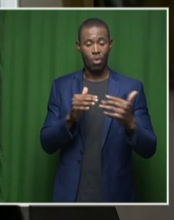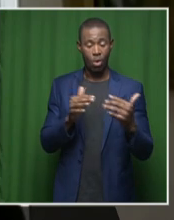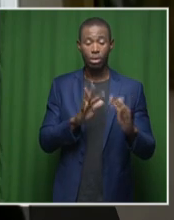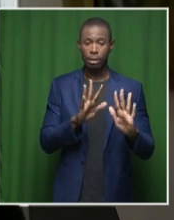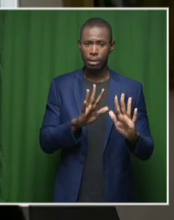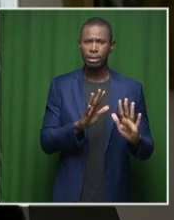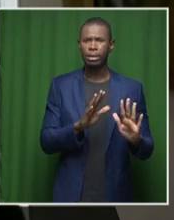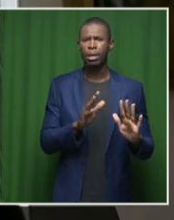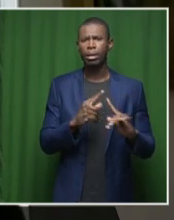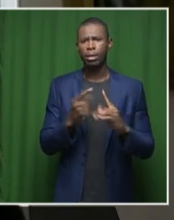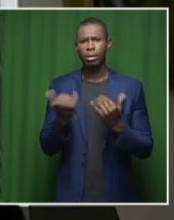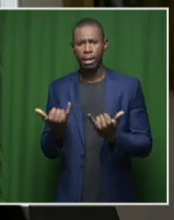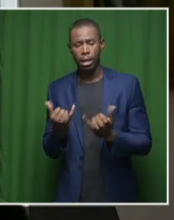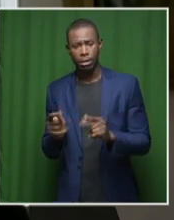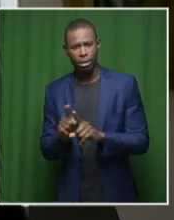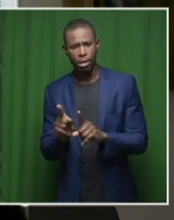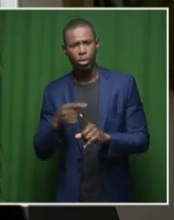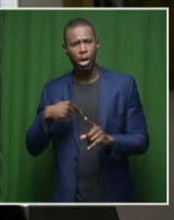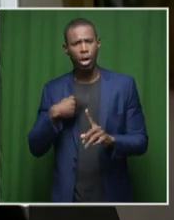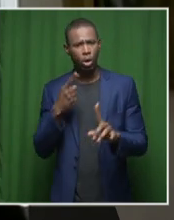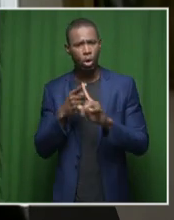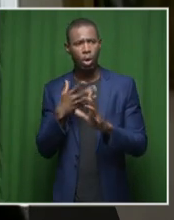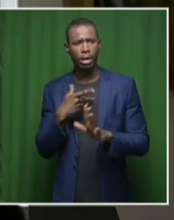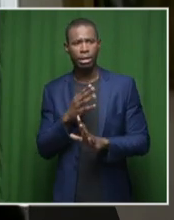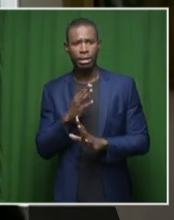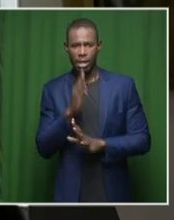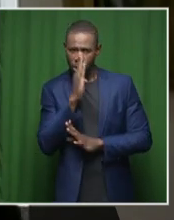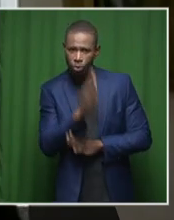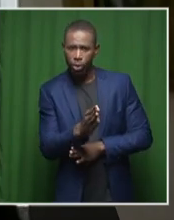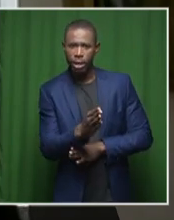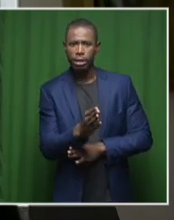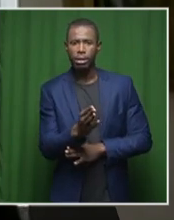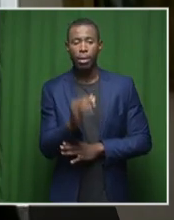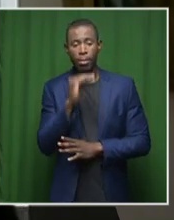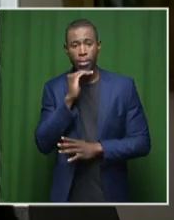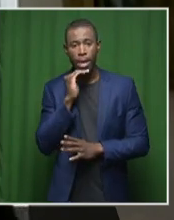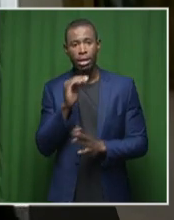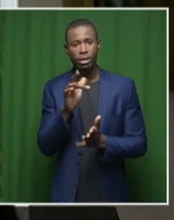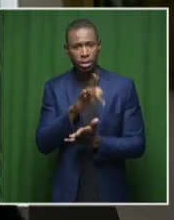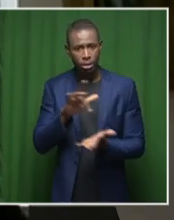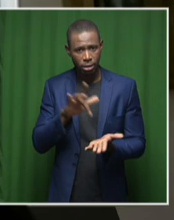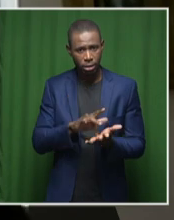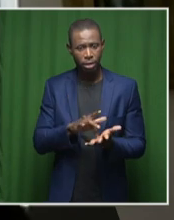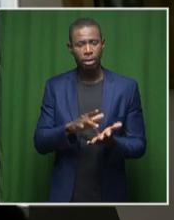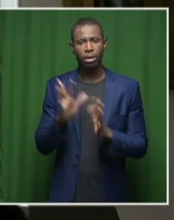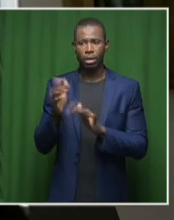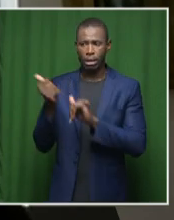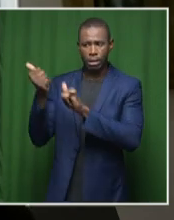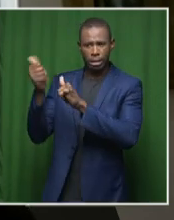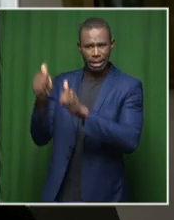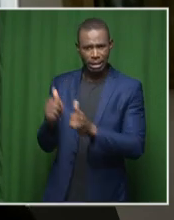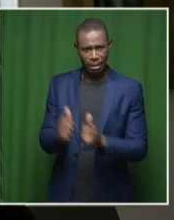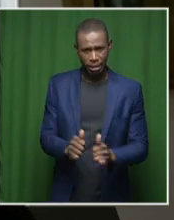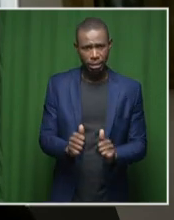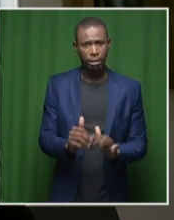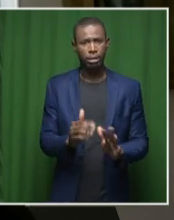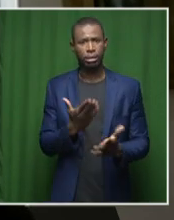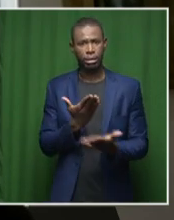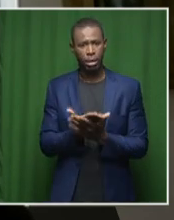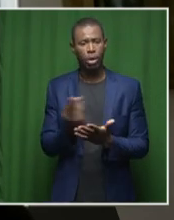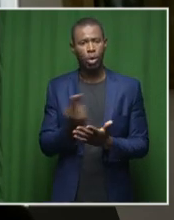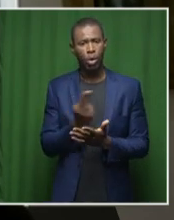move more to a directive style of command where it becomes a lot more centralized, a lot more bureaucratic, and the ability to